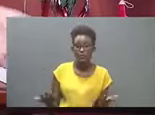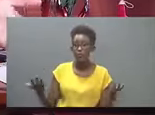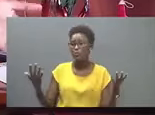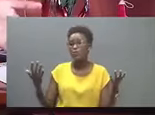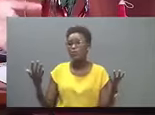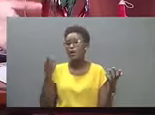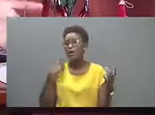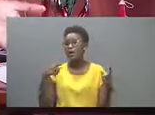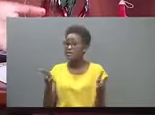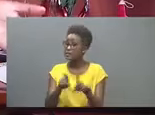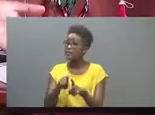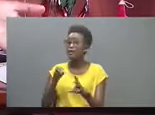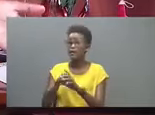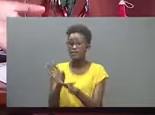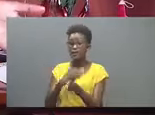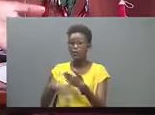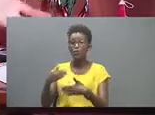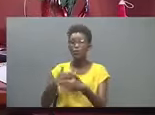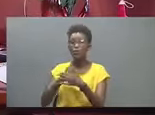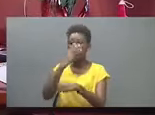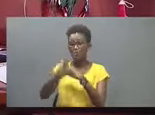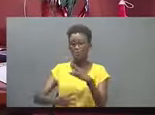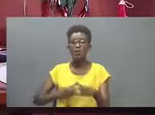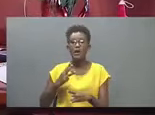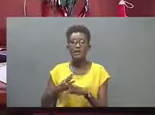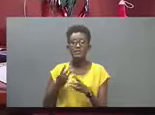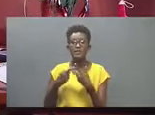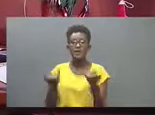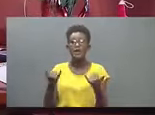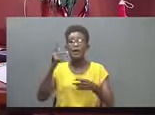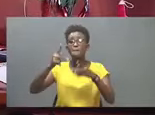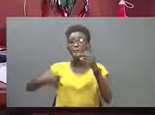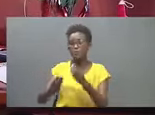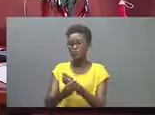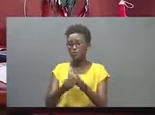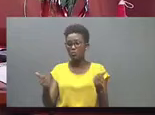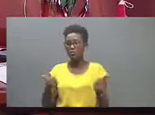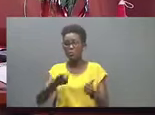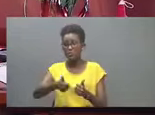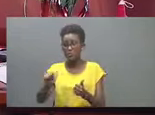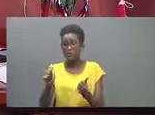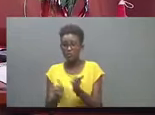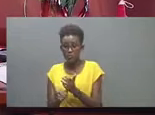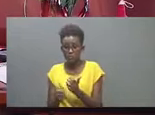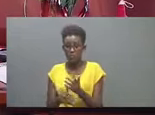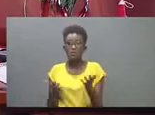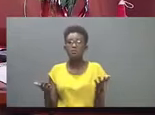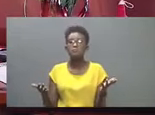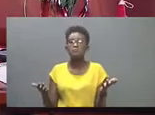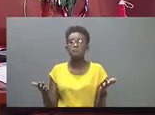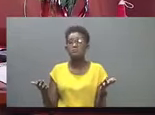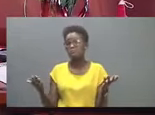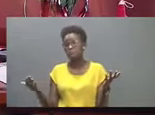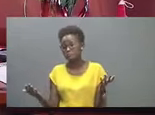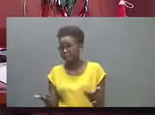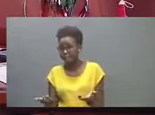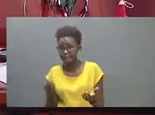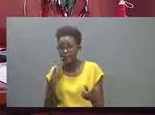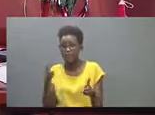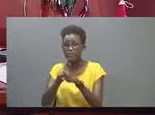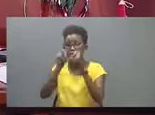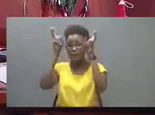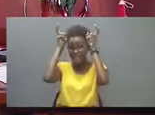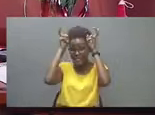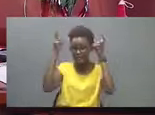A spectacle in the whole world. Icyitegero ku isi yose. People solving their own problem that have, bedeviled them